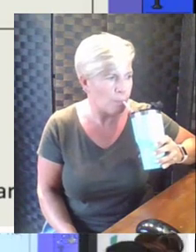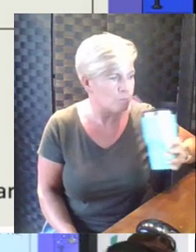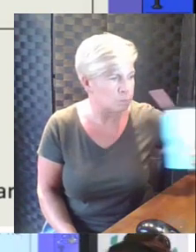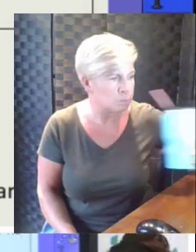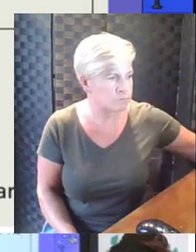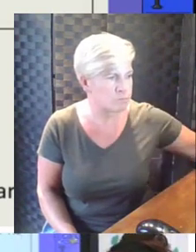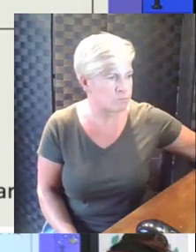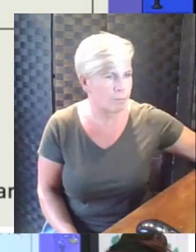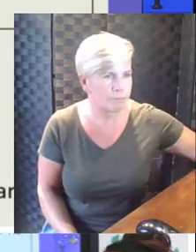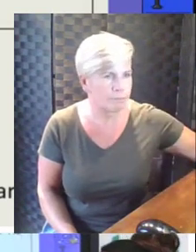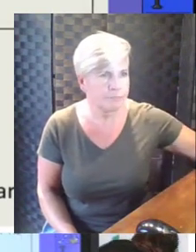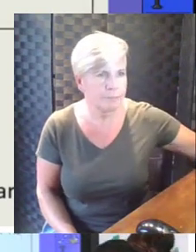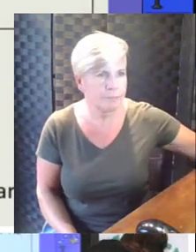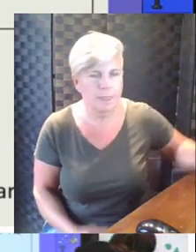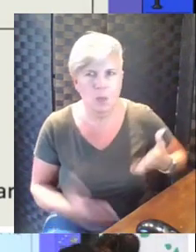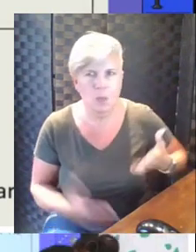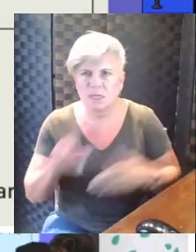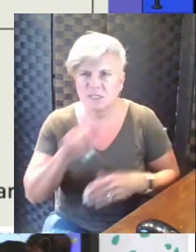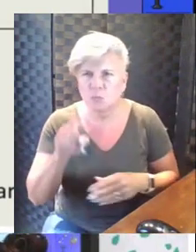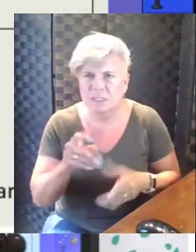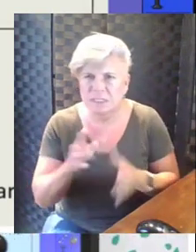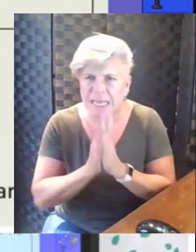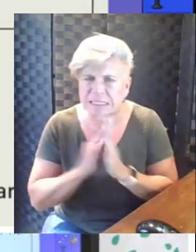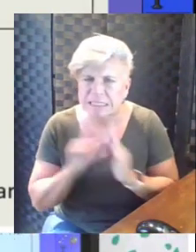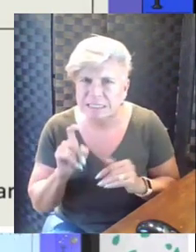What is that question they're asking us?